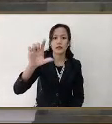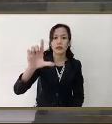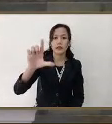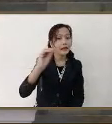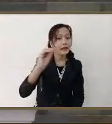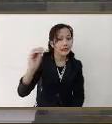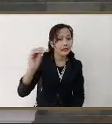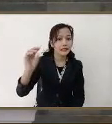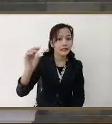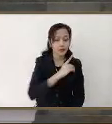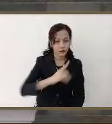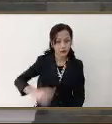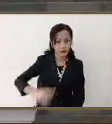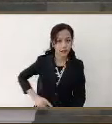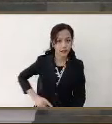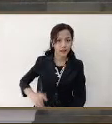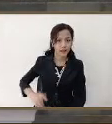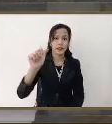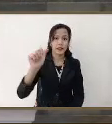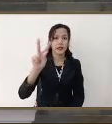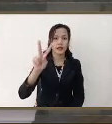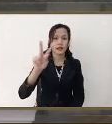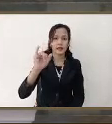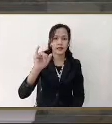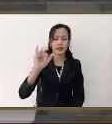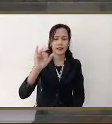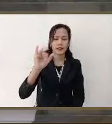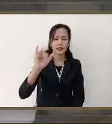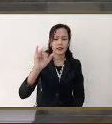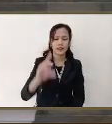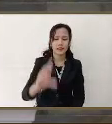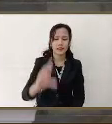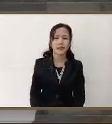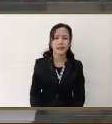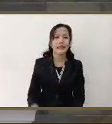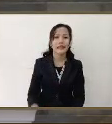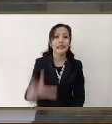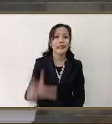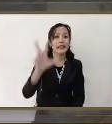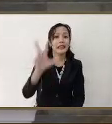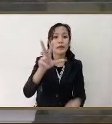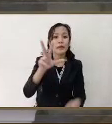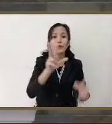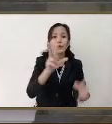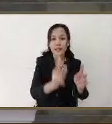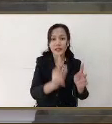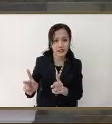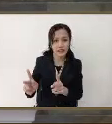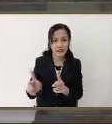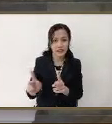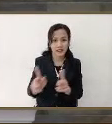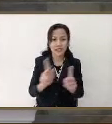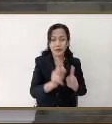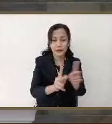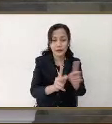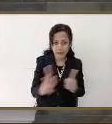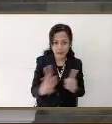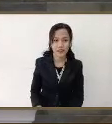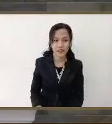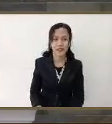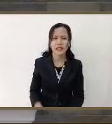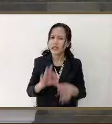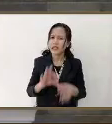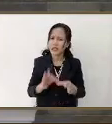na nilalaman ng book ng 1 Samuel ay dyan po sa tatlo na yan nakahati. So if we're going to recap 1